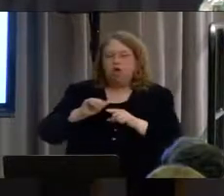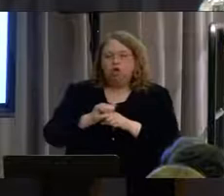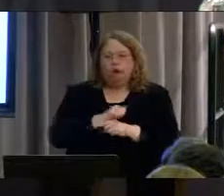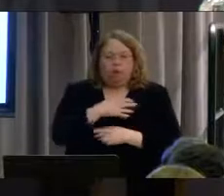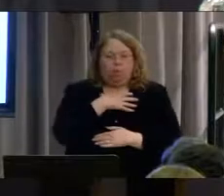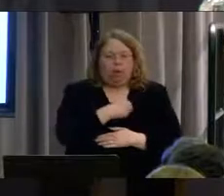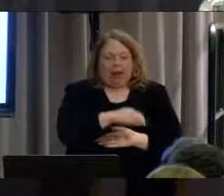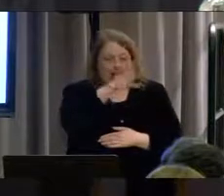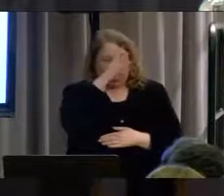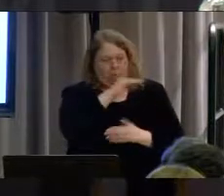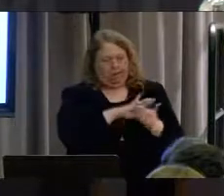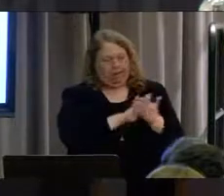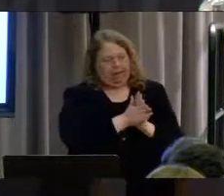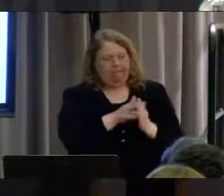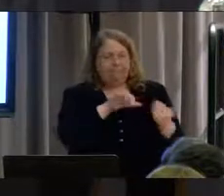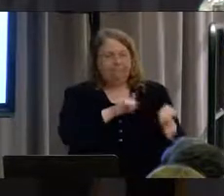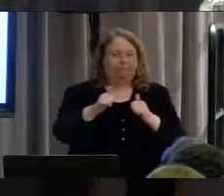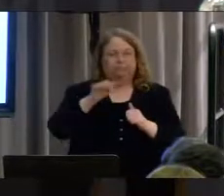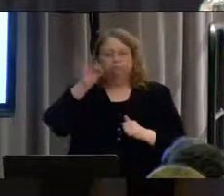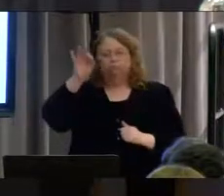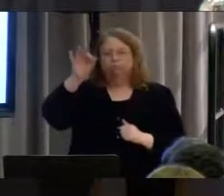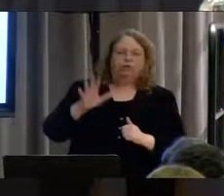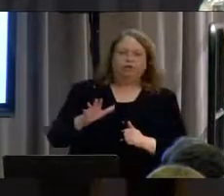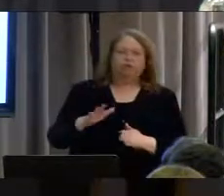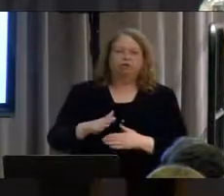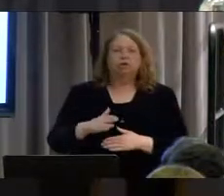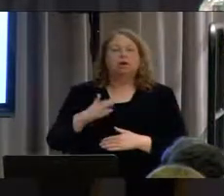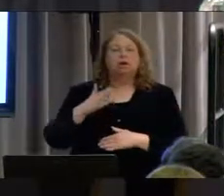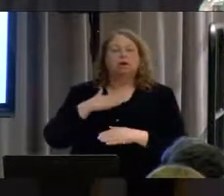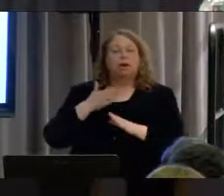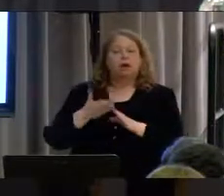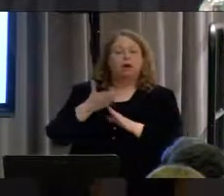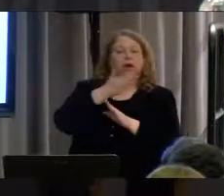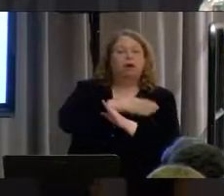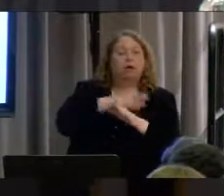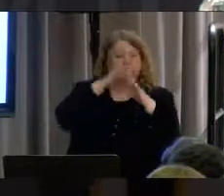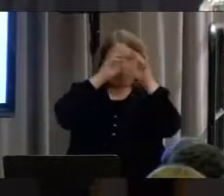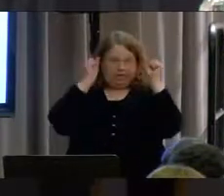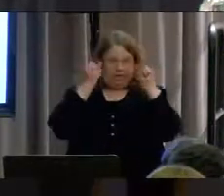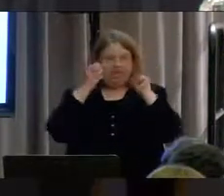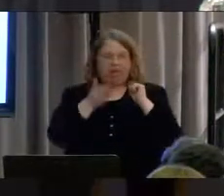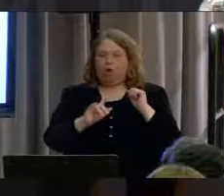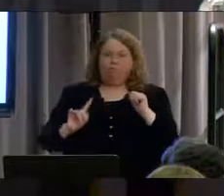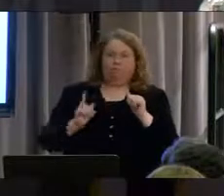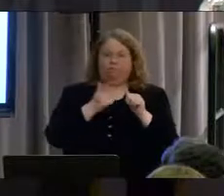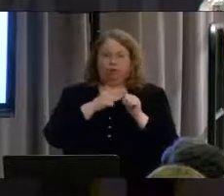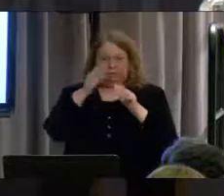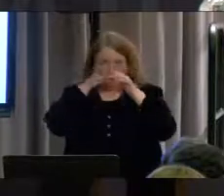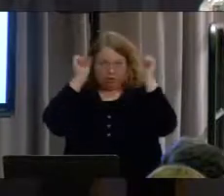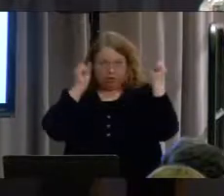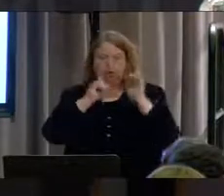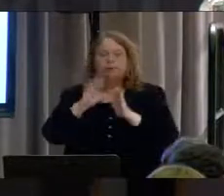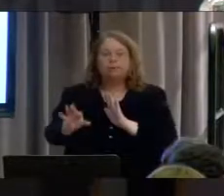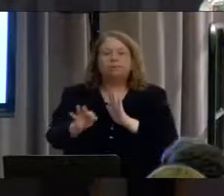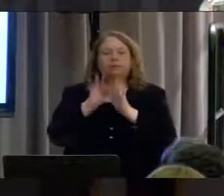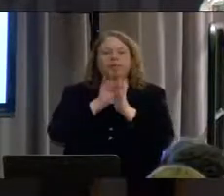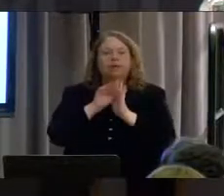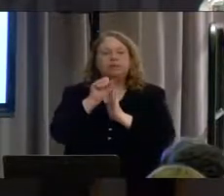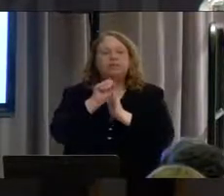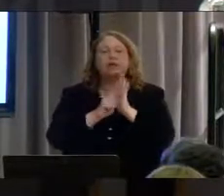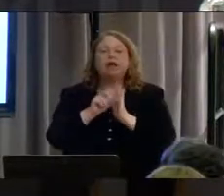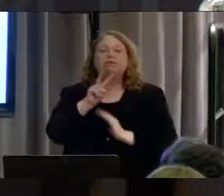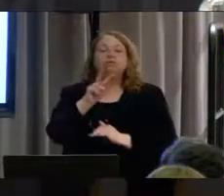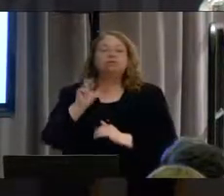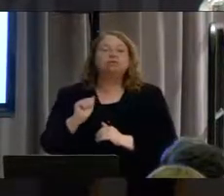Baptist preachers. And that my predecessor as president there, the very first one, was appointed by the state of Virginia to